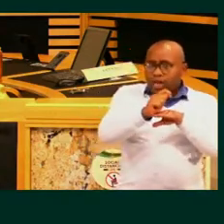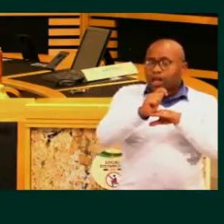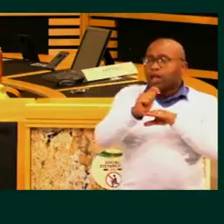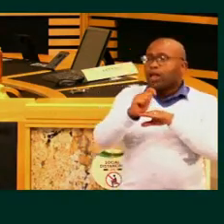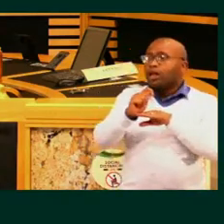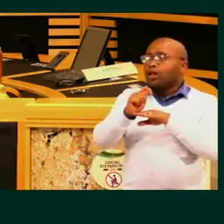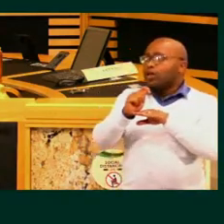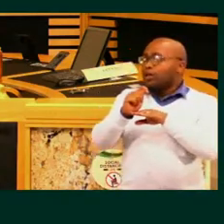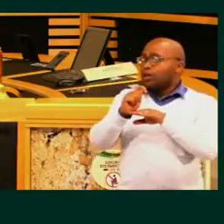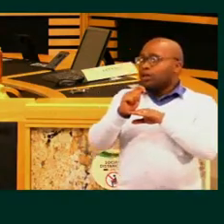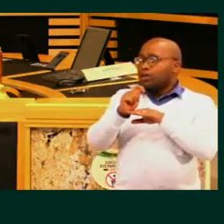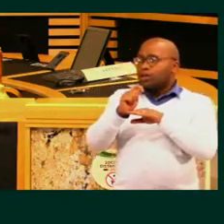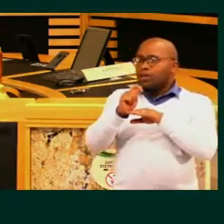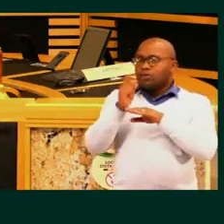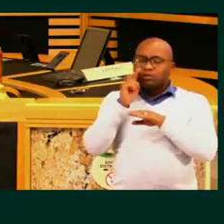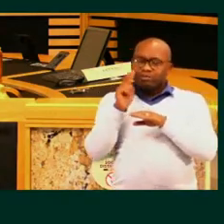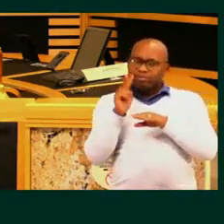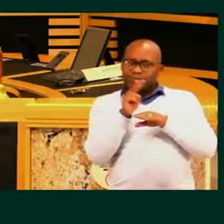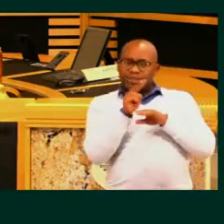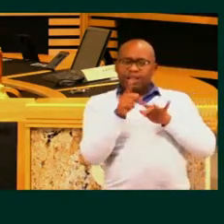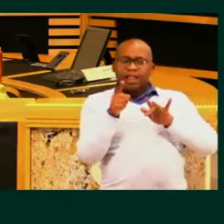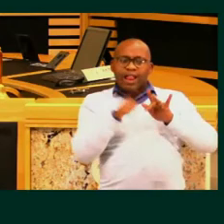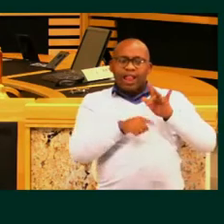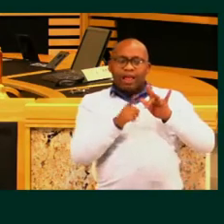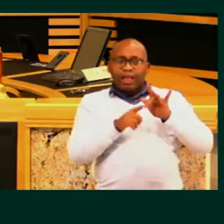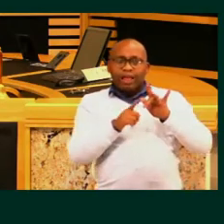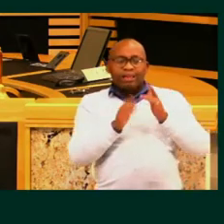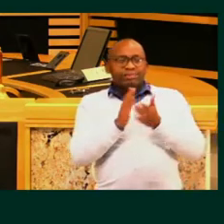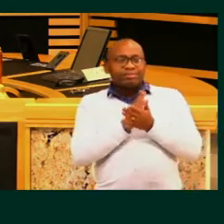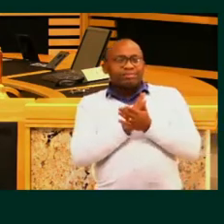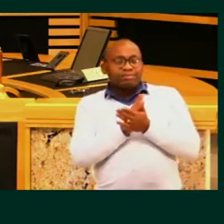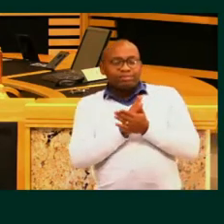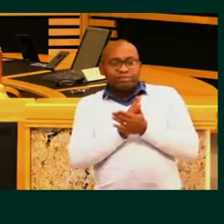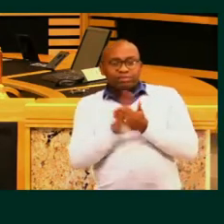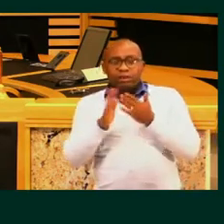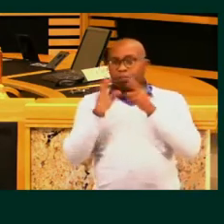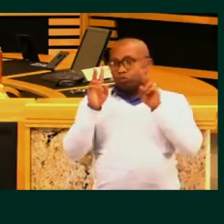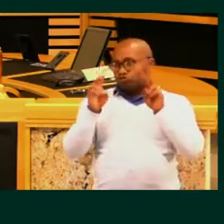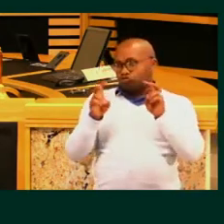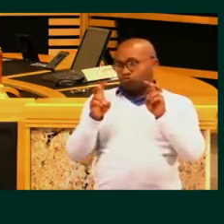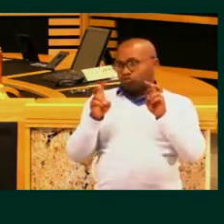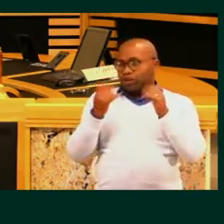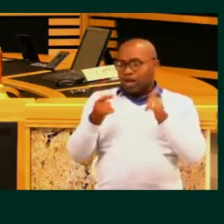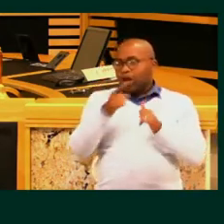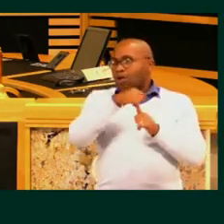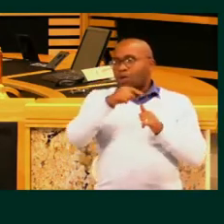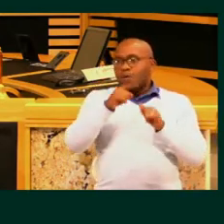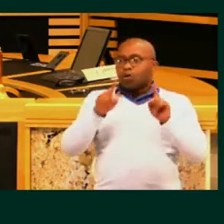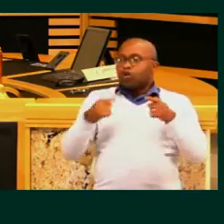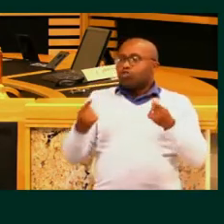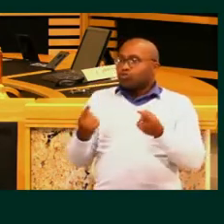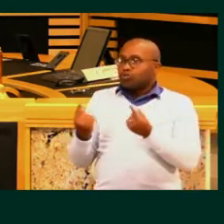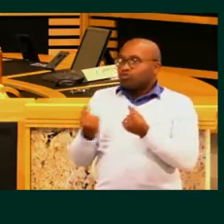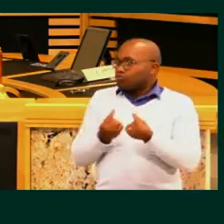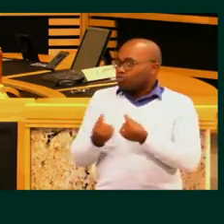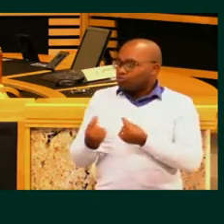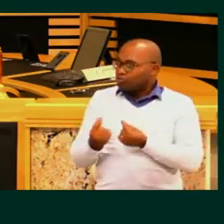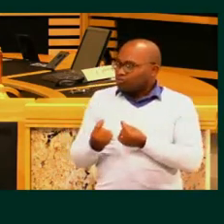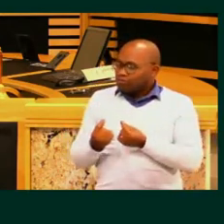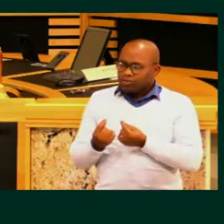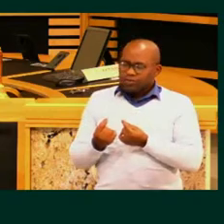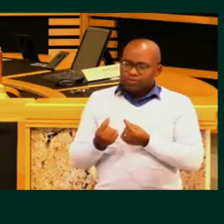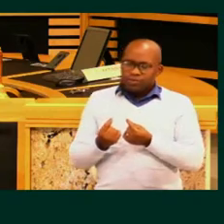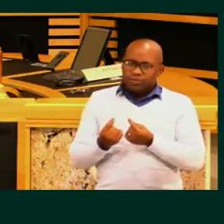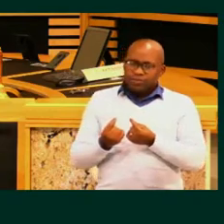they lack some kind of issues they they are unable to manage too few gbb desk has been